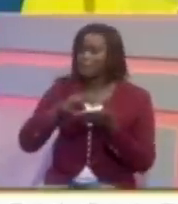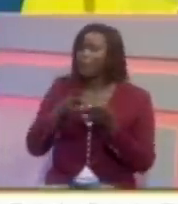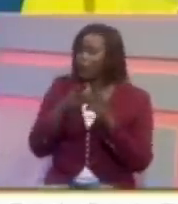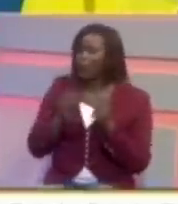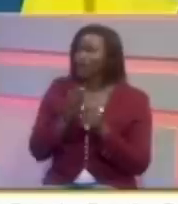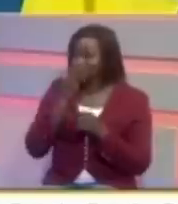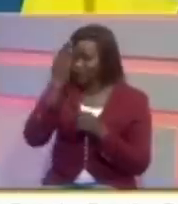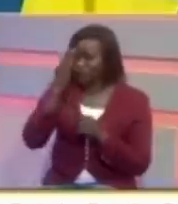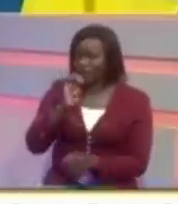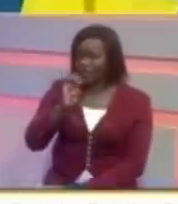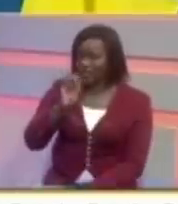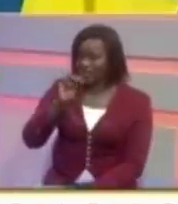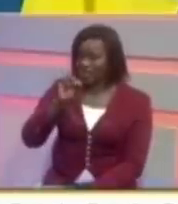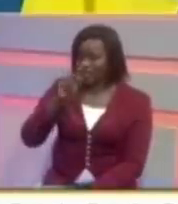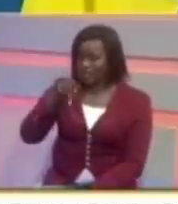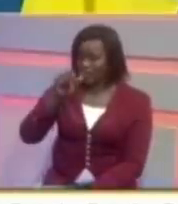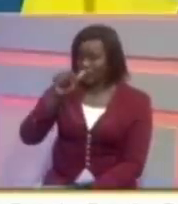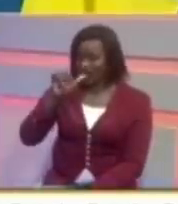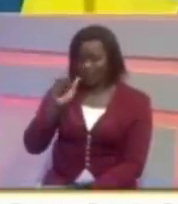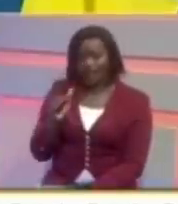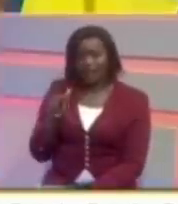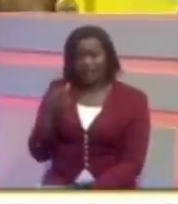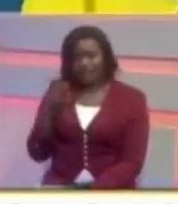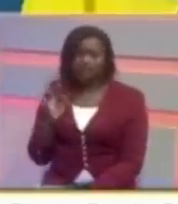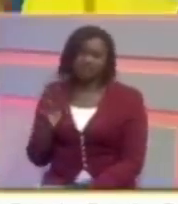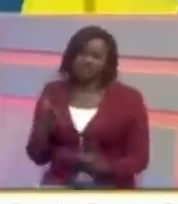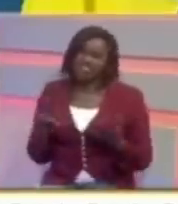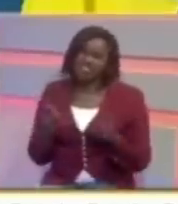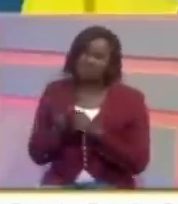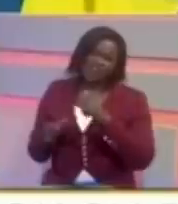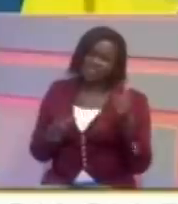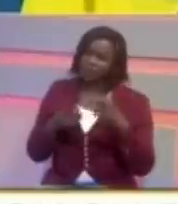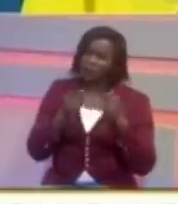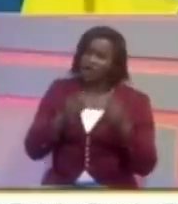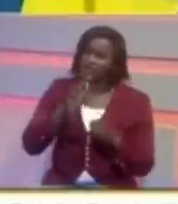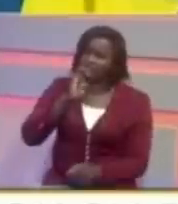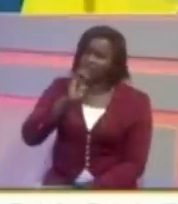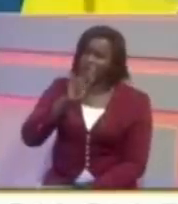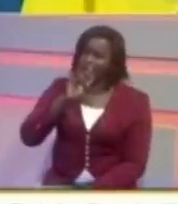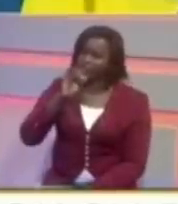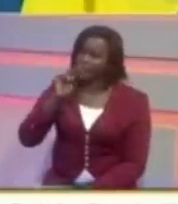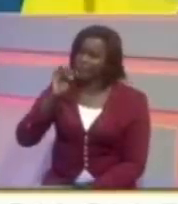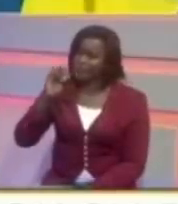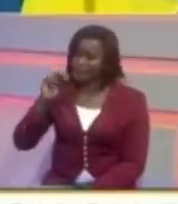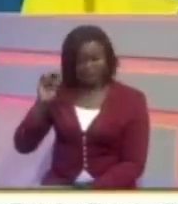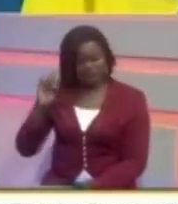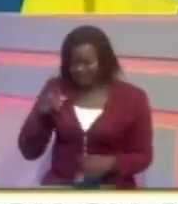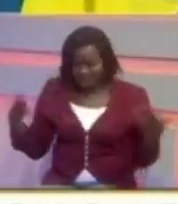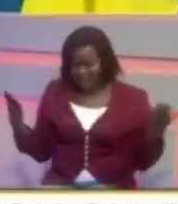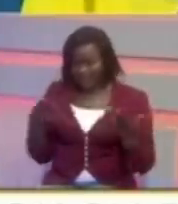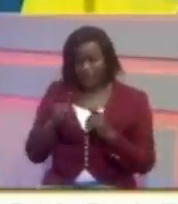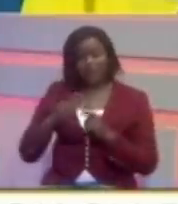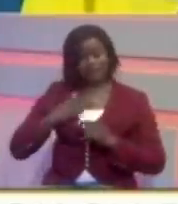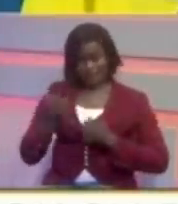If it was a sheep, it would be a chinini. They have different words for all those. So my car knocked